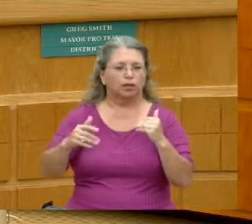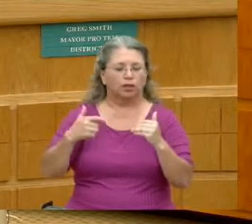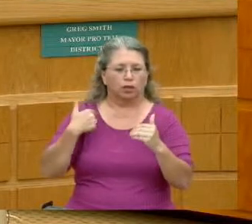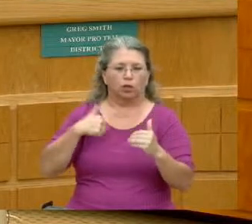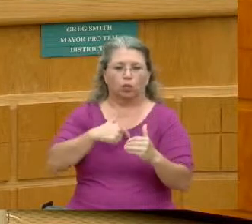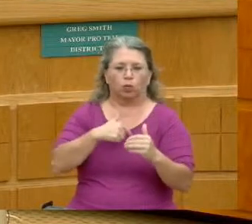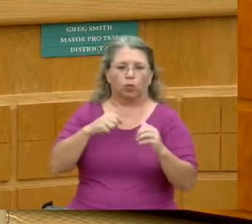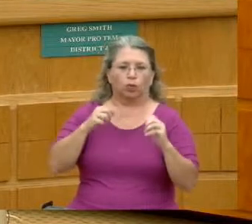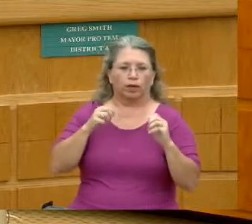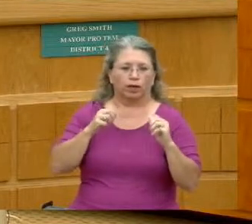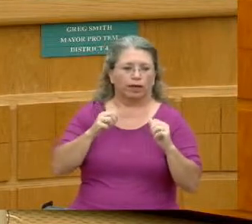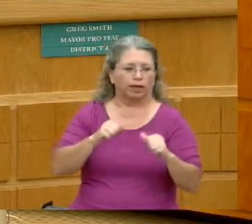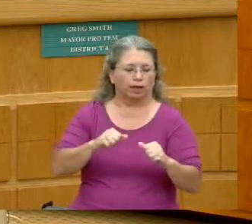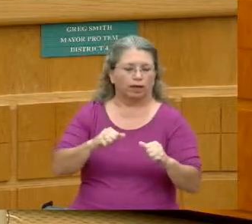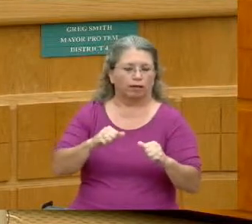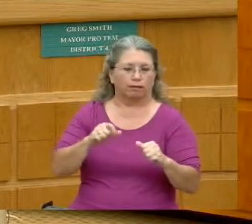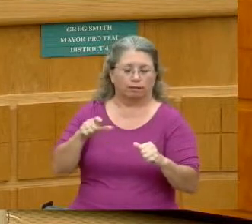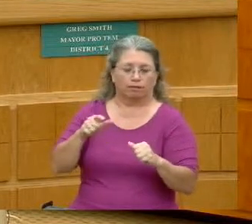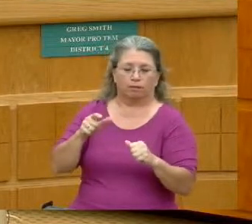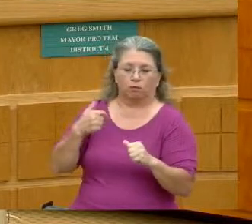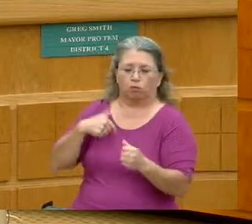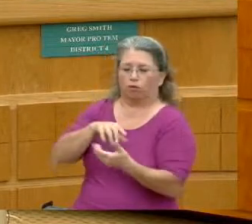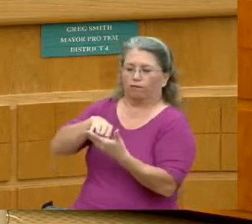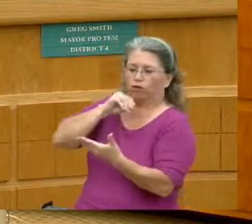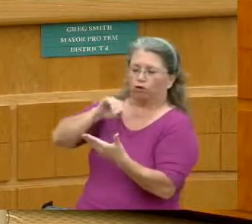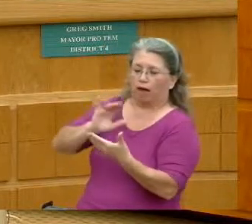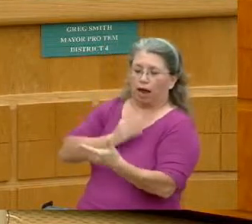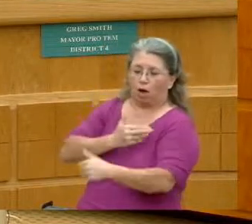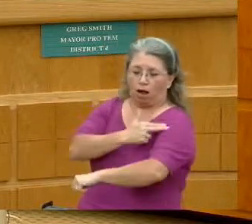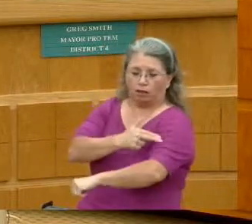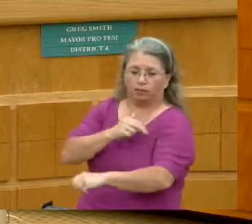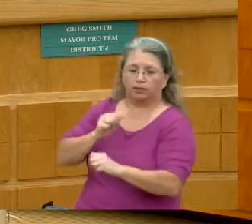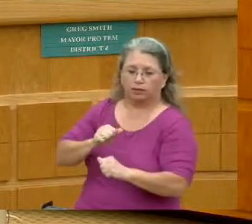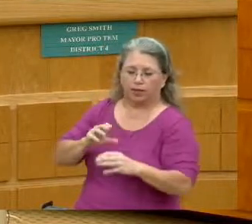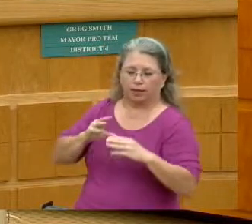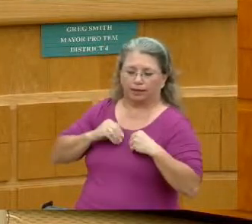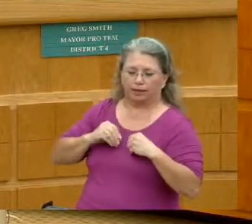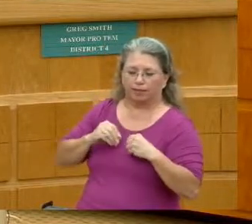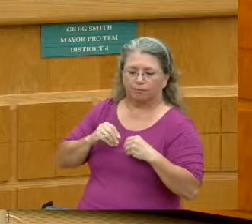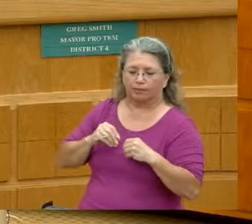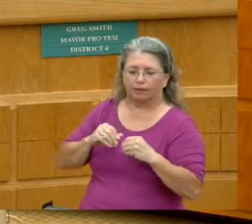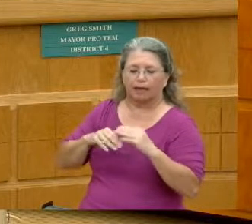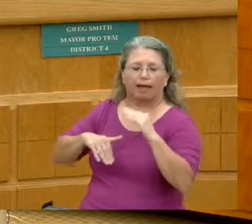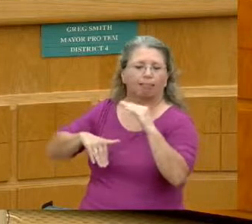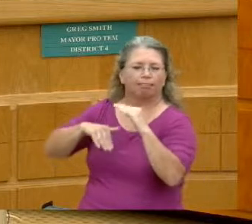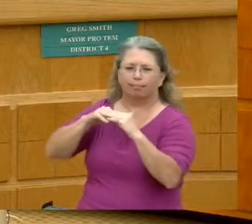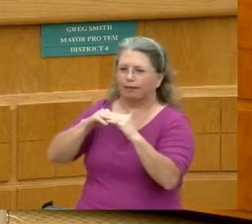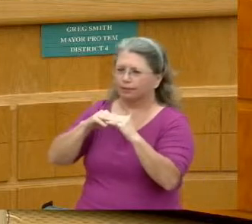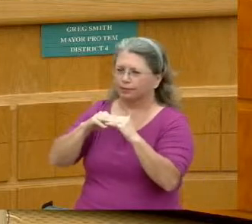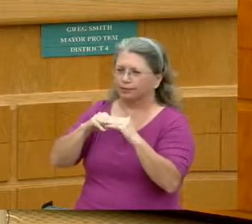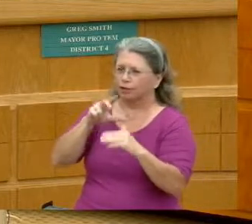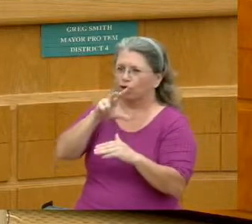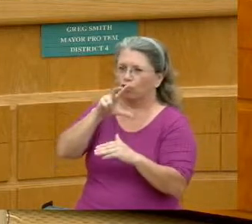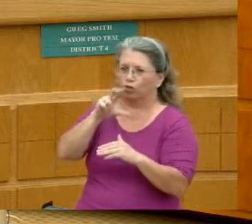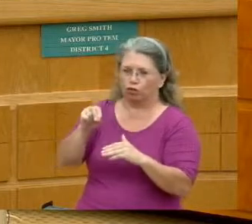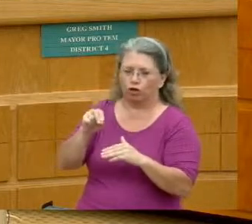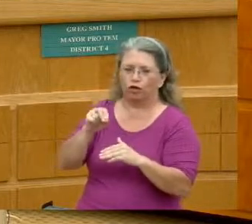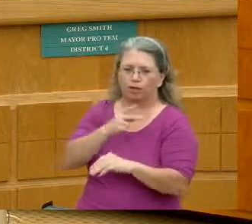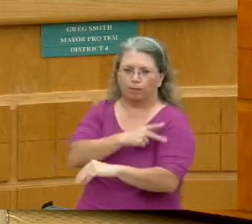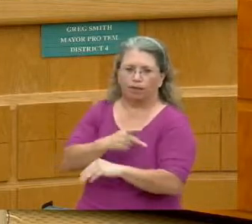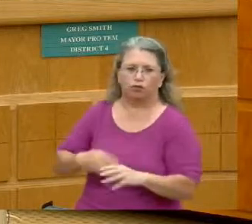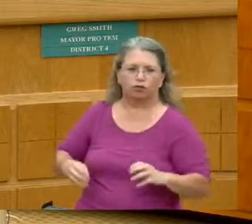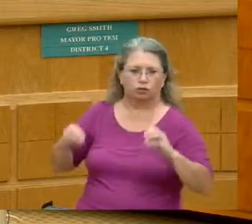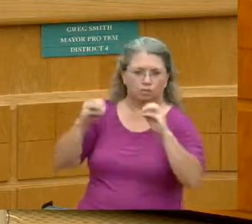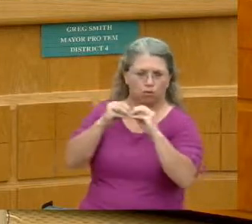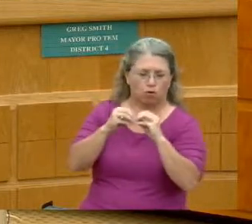30 patients above and beyond the average conditions in the Coastal Bend area in the ICU, and 350